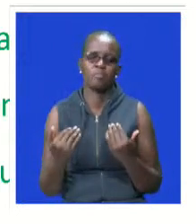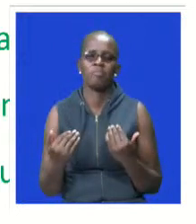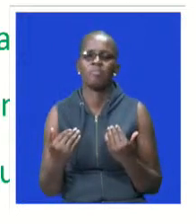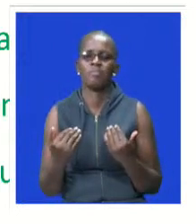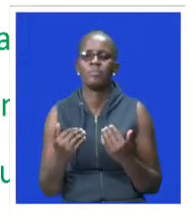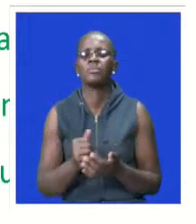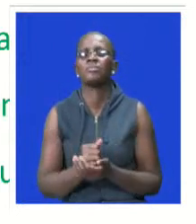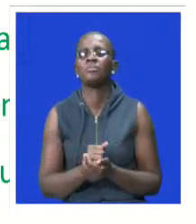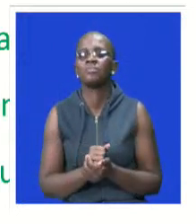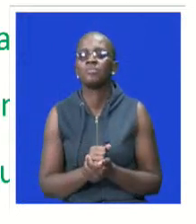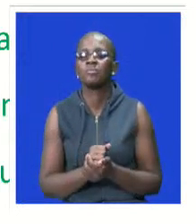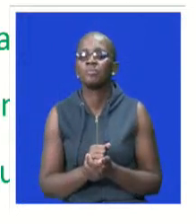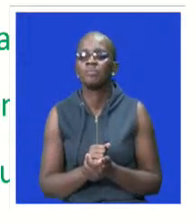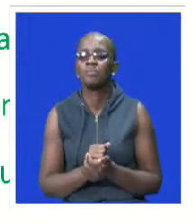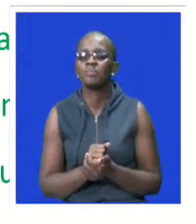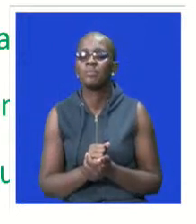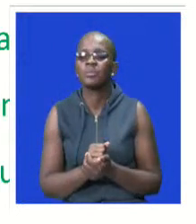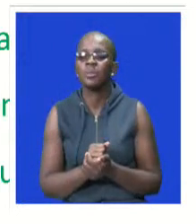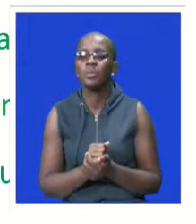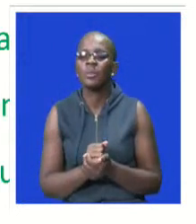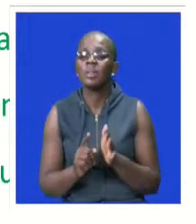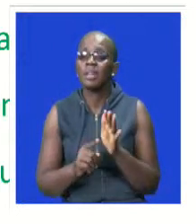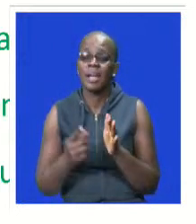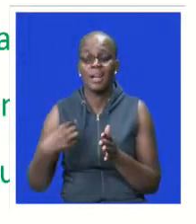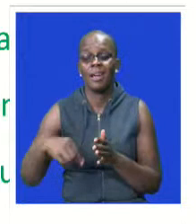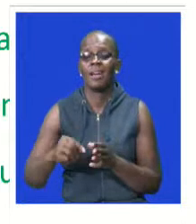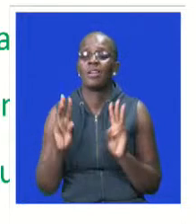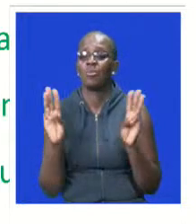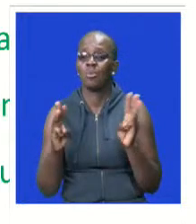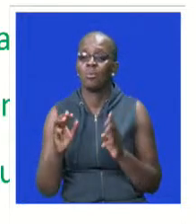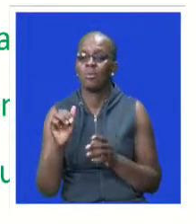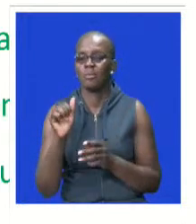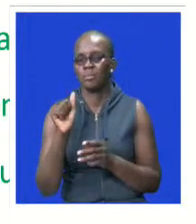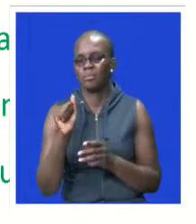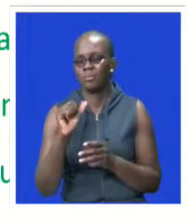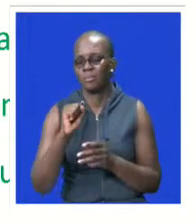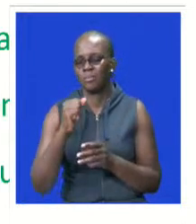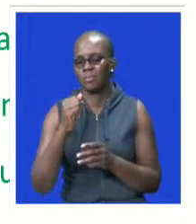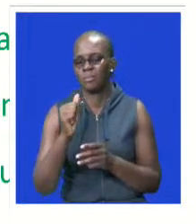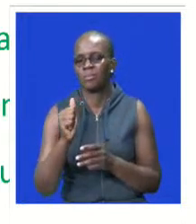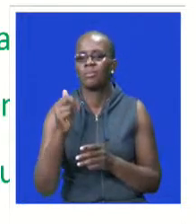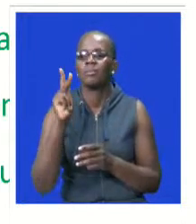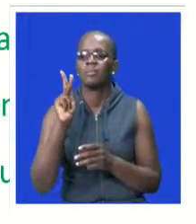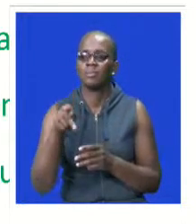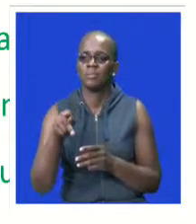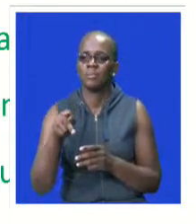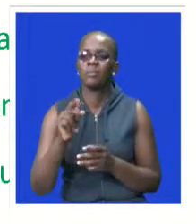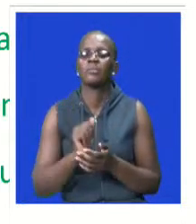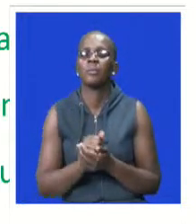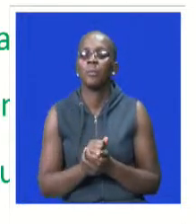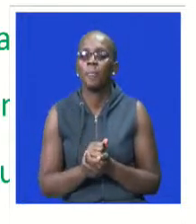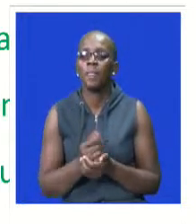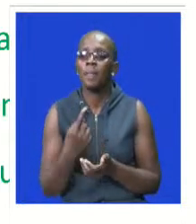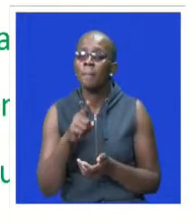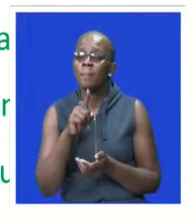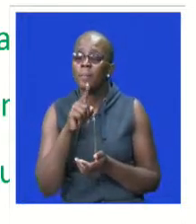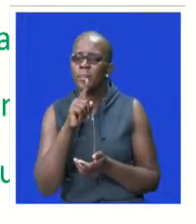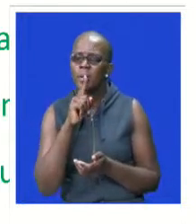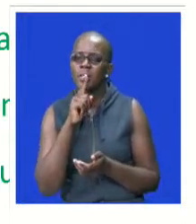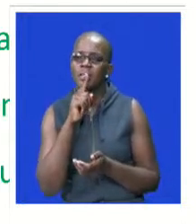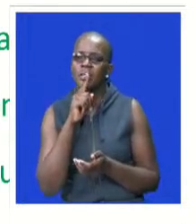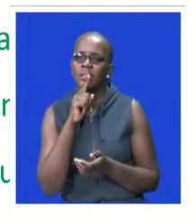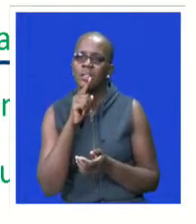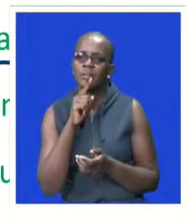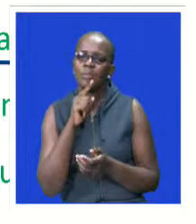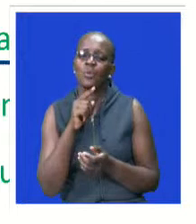Sometimes we can say ASAP. That is what other people do say. Yet in formal writing, you are not going to say call me, be direct. You're